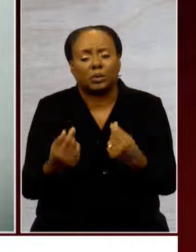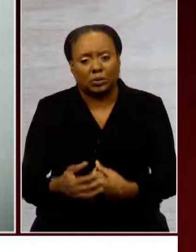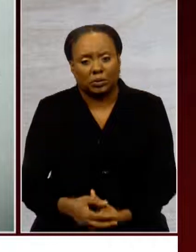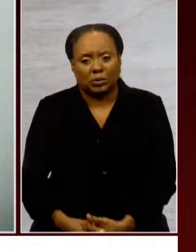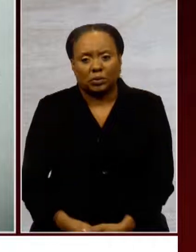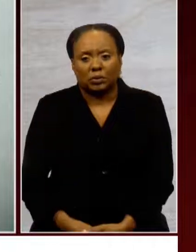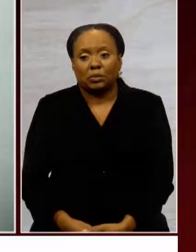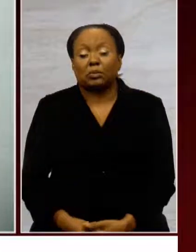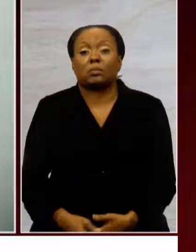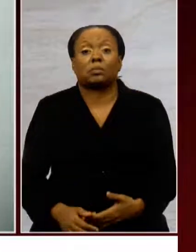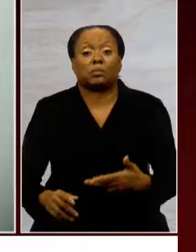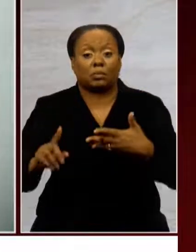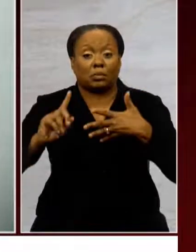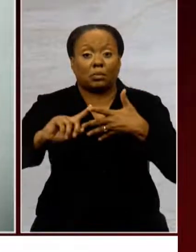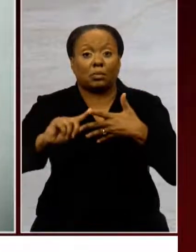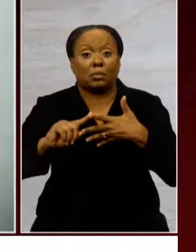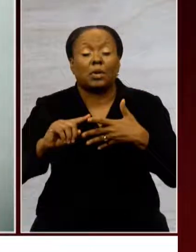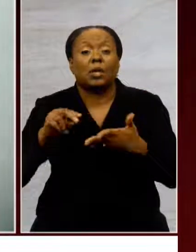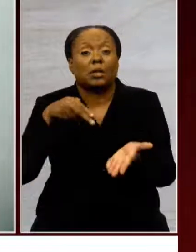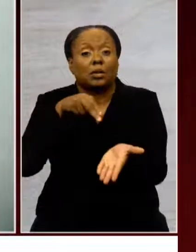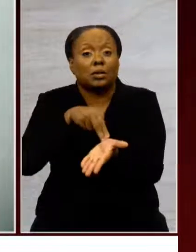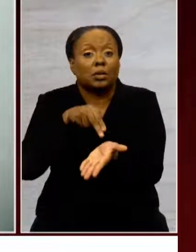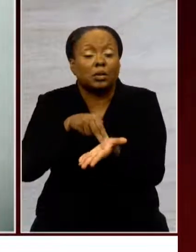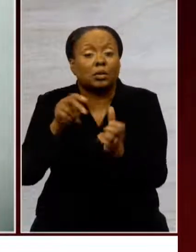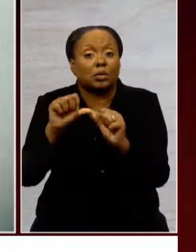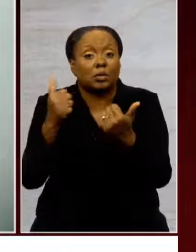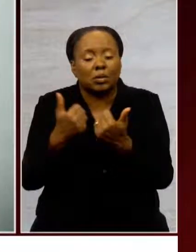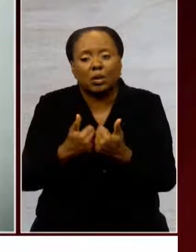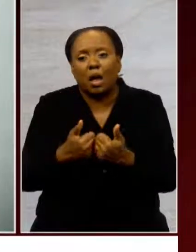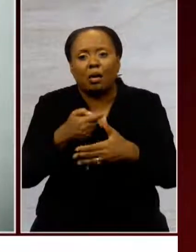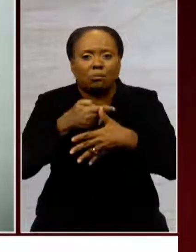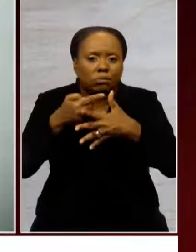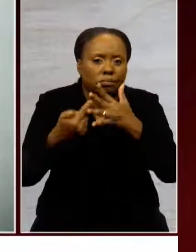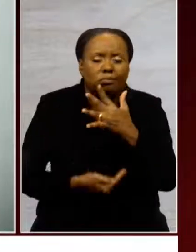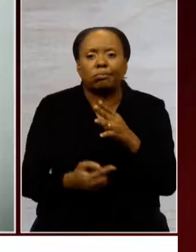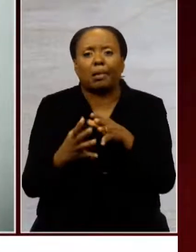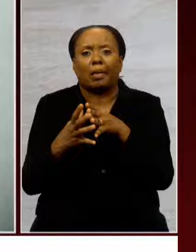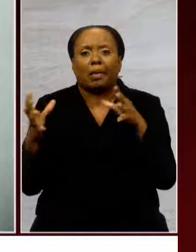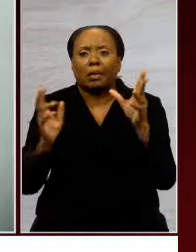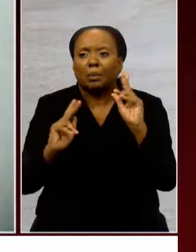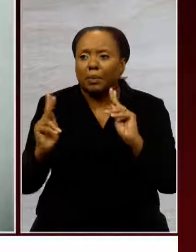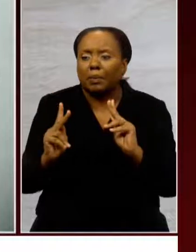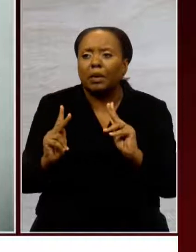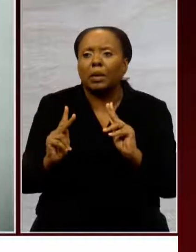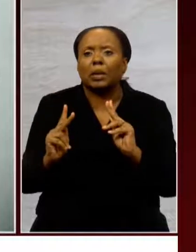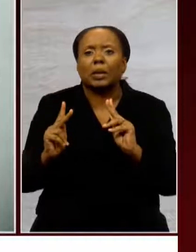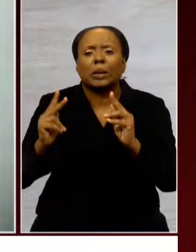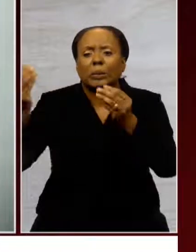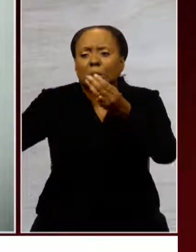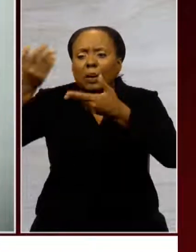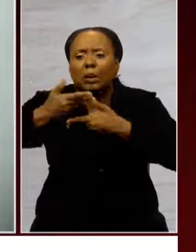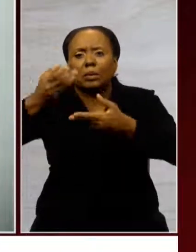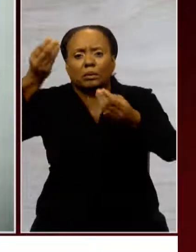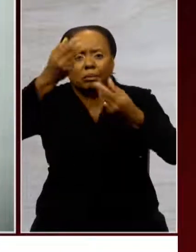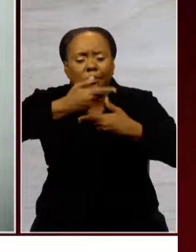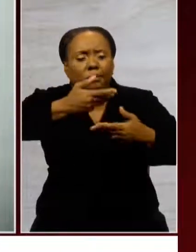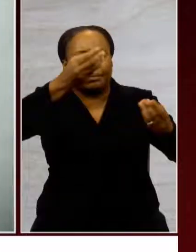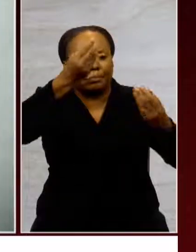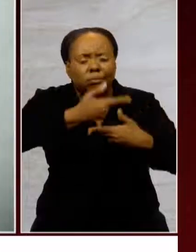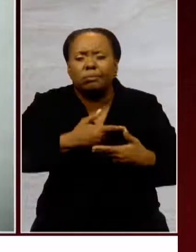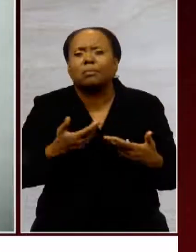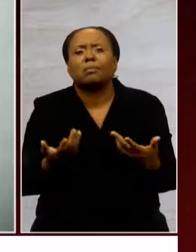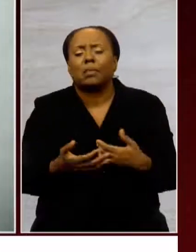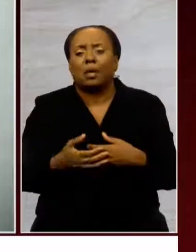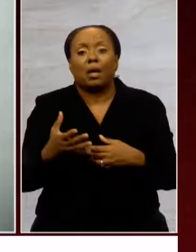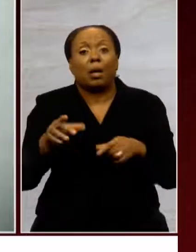we met with the Nurses Association. So we've met with a whole host of different people, hearing from them where their concerns are, what are they